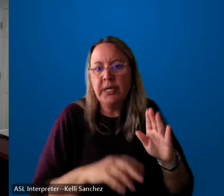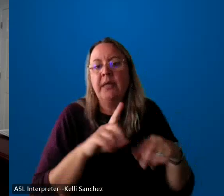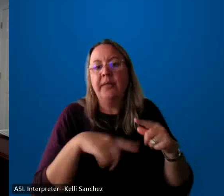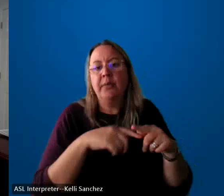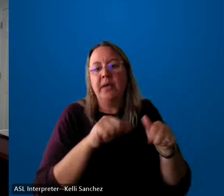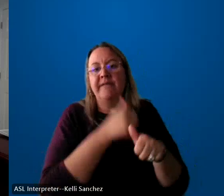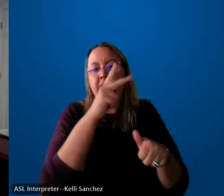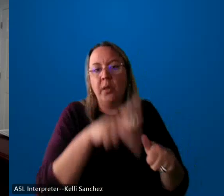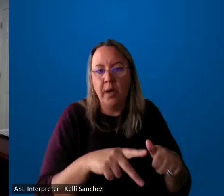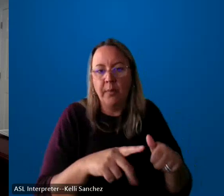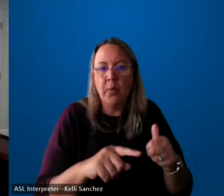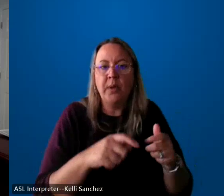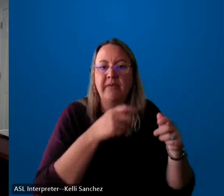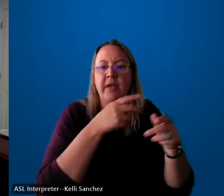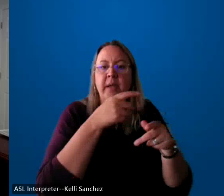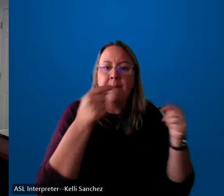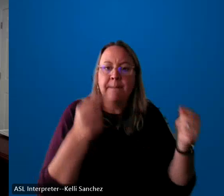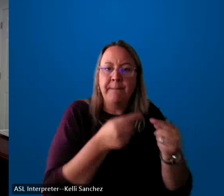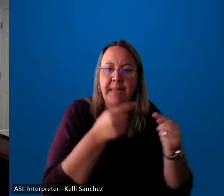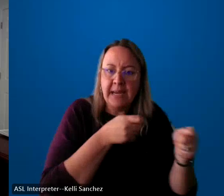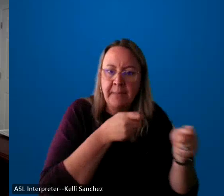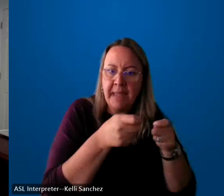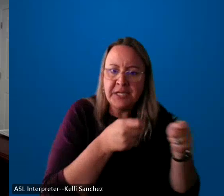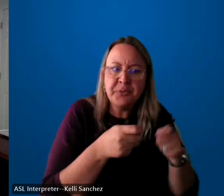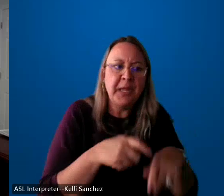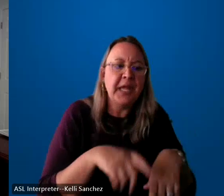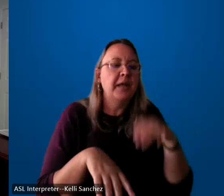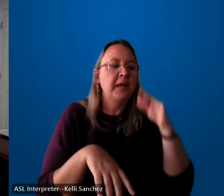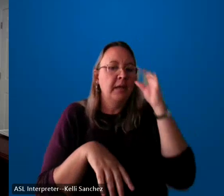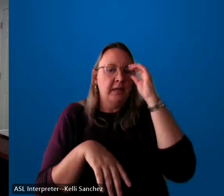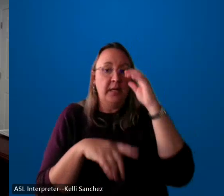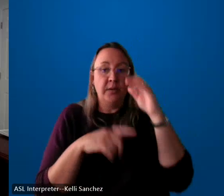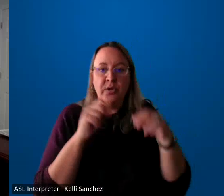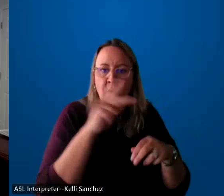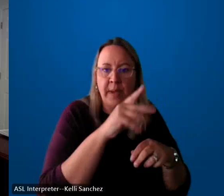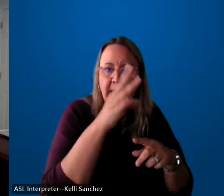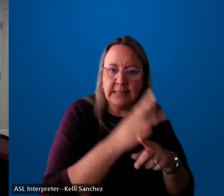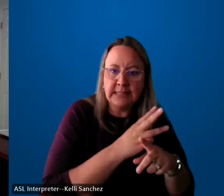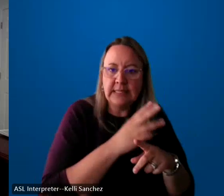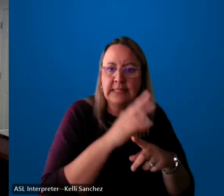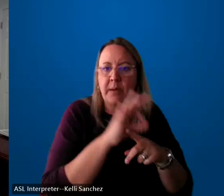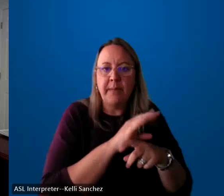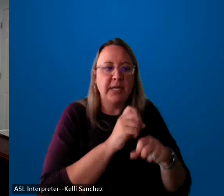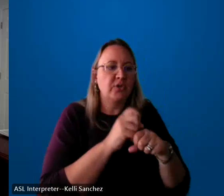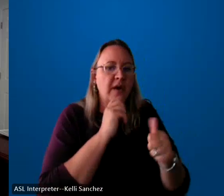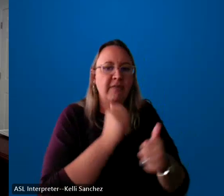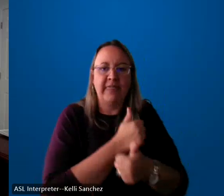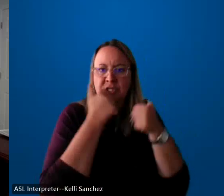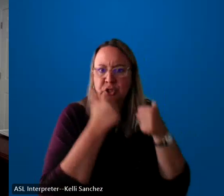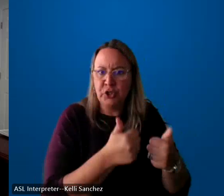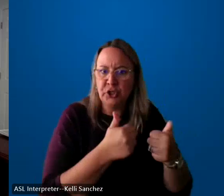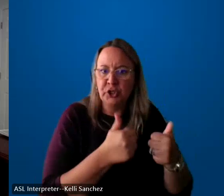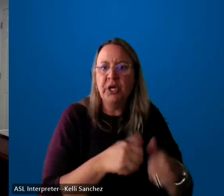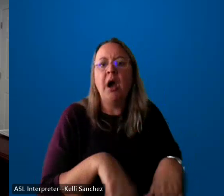management. We go back in 6 months to evaluate to make sure that everything's good, right?